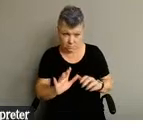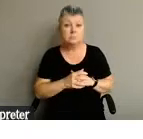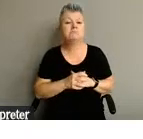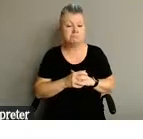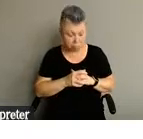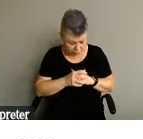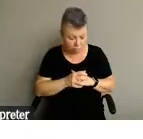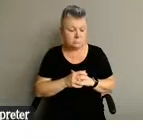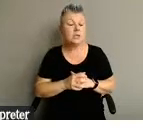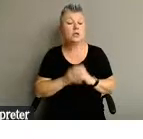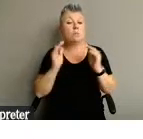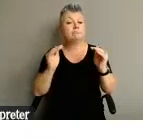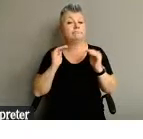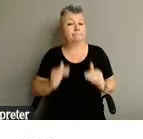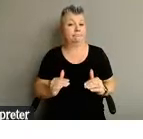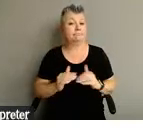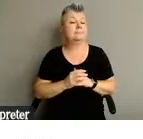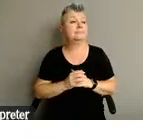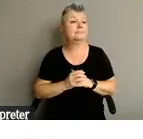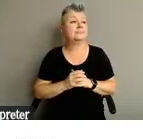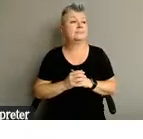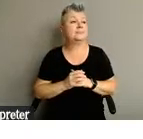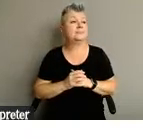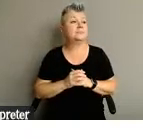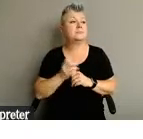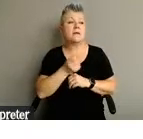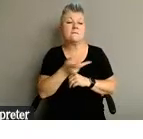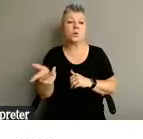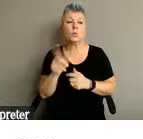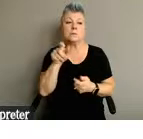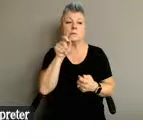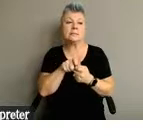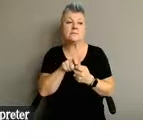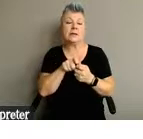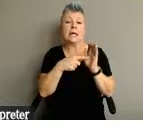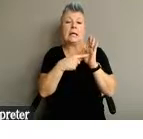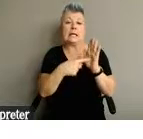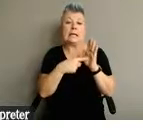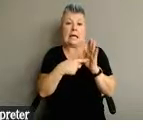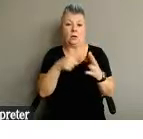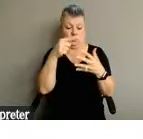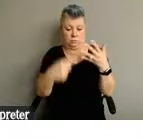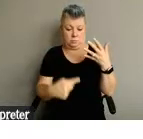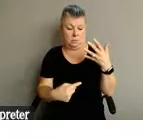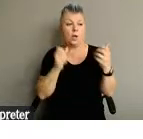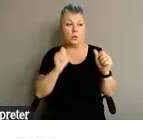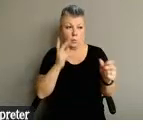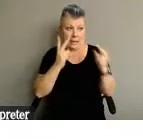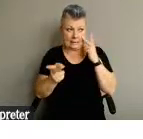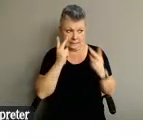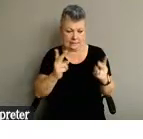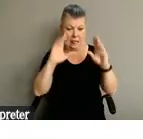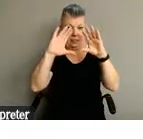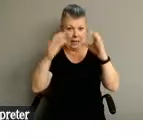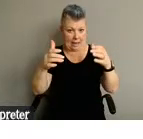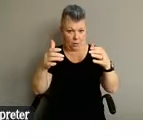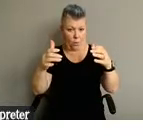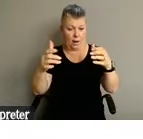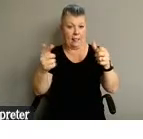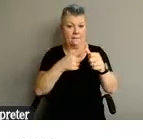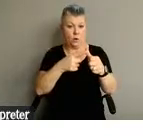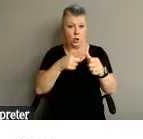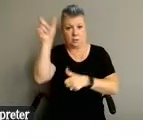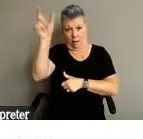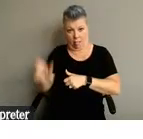All right, the next slide is a few of the specific indicators, and you can see the category in the first column and then